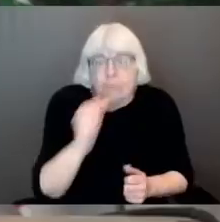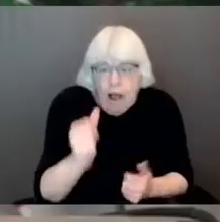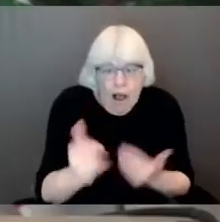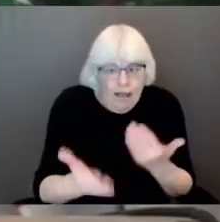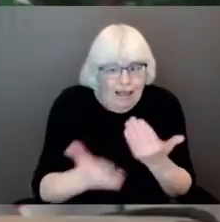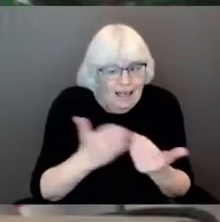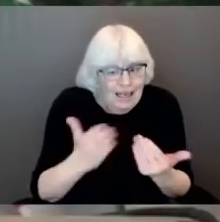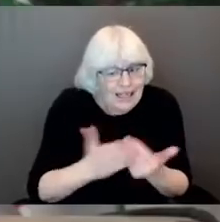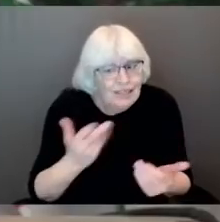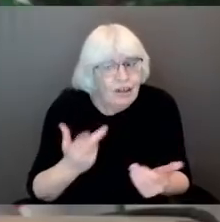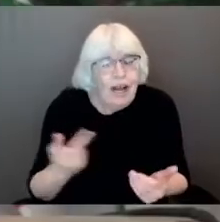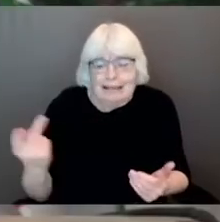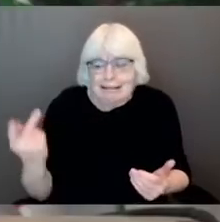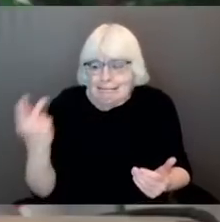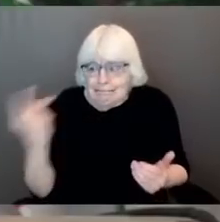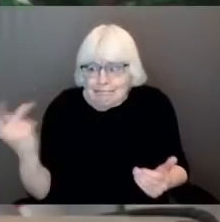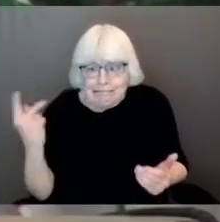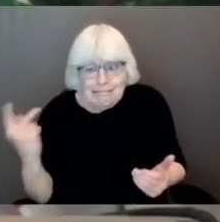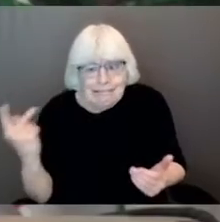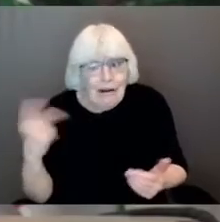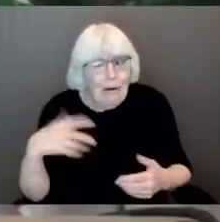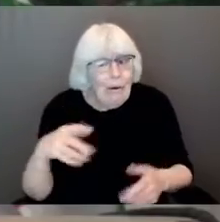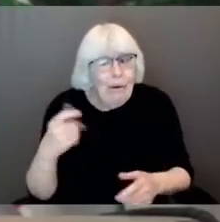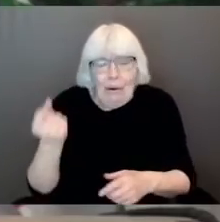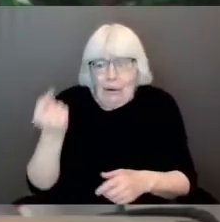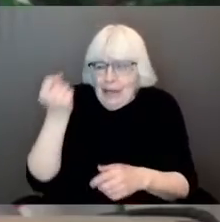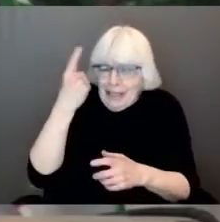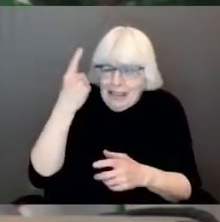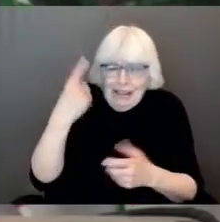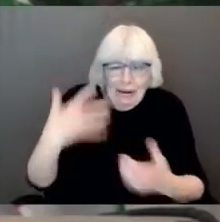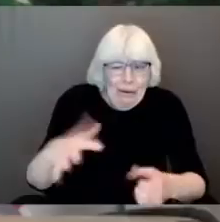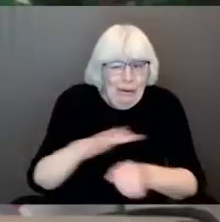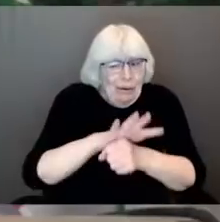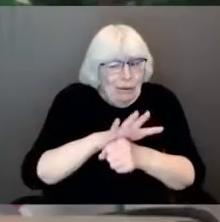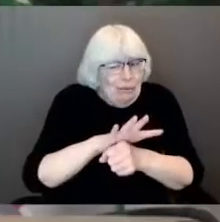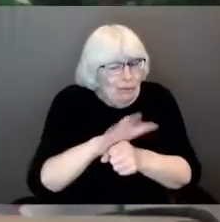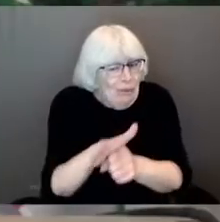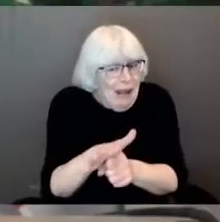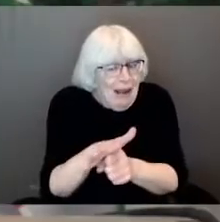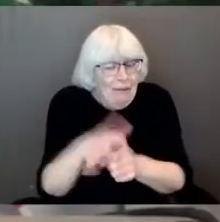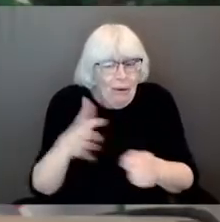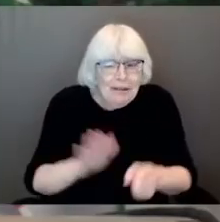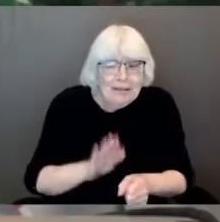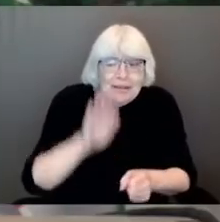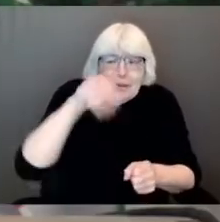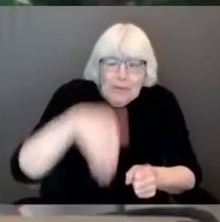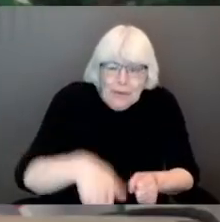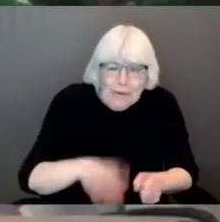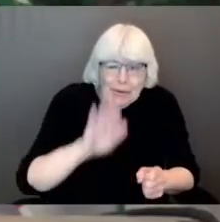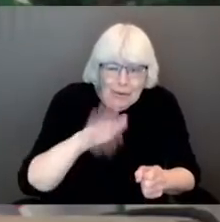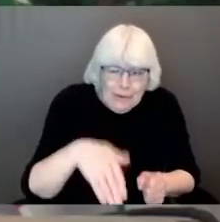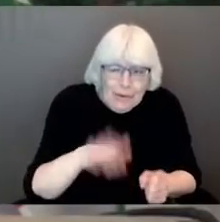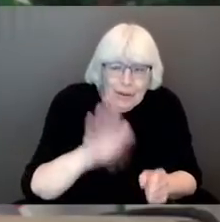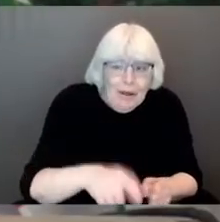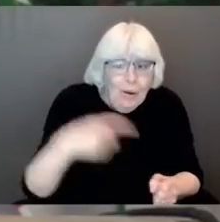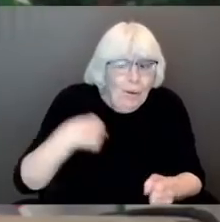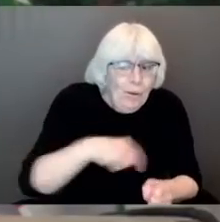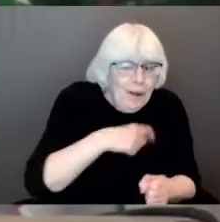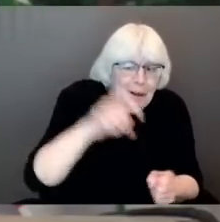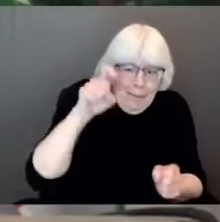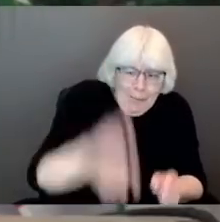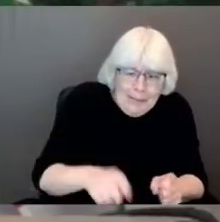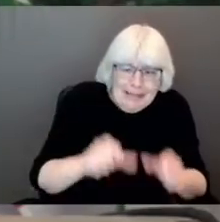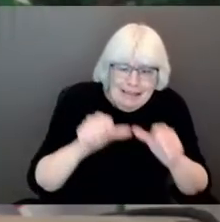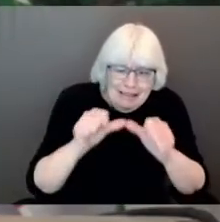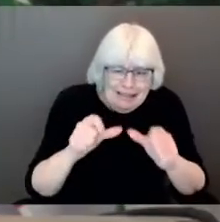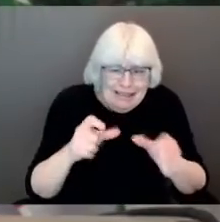this pandemic evolves, we will continue and we must continue to evolve with it. And we've done that here in